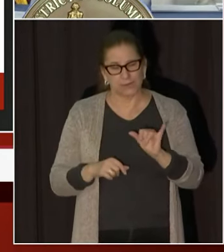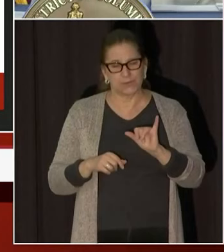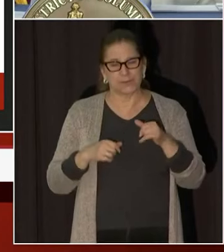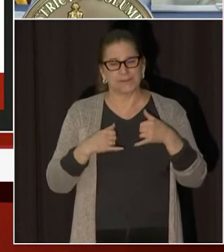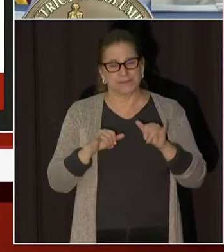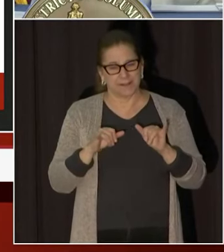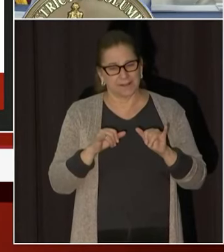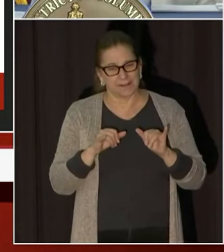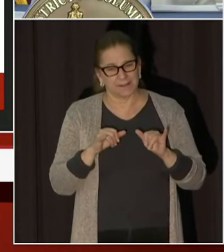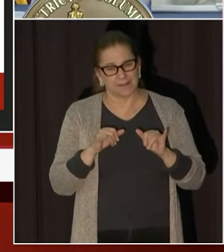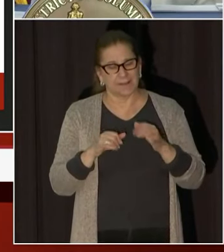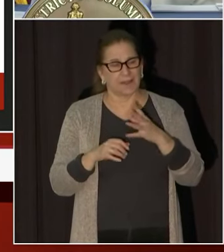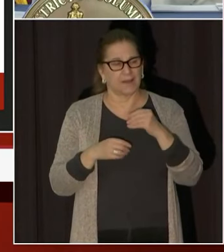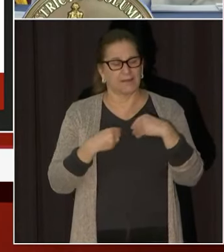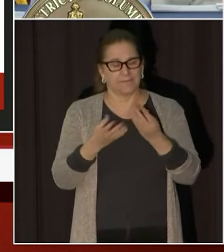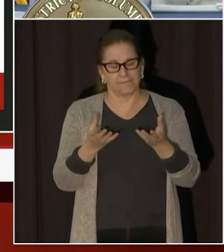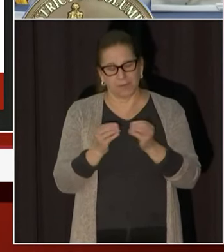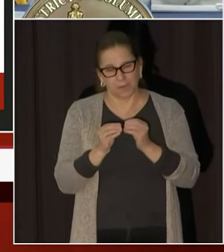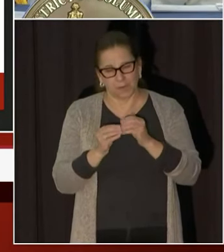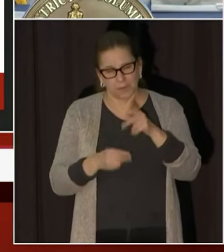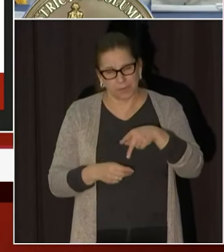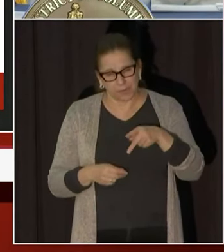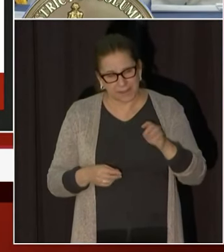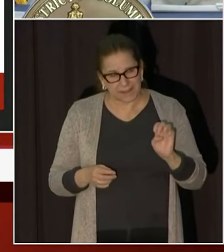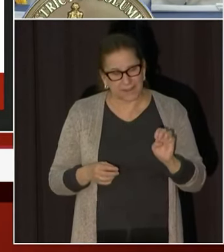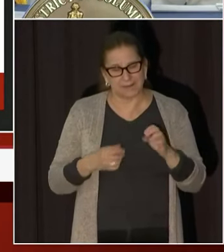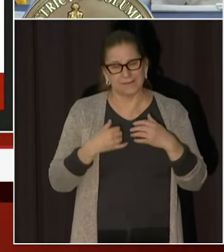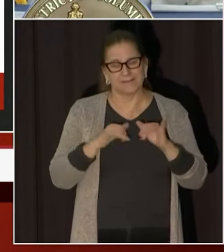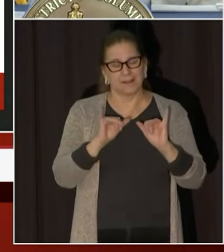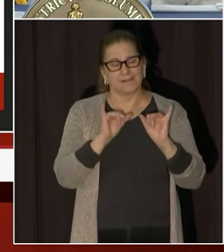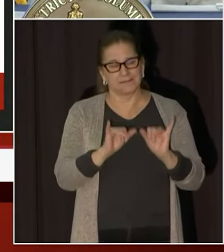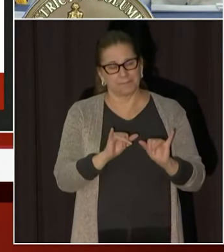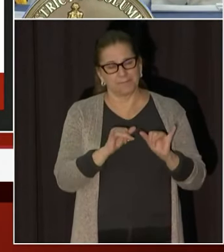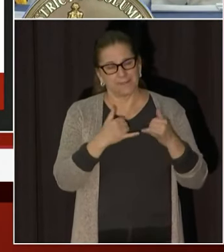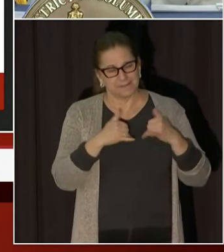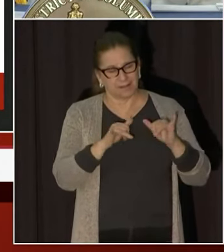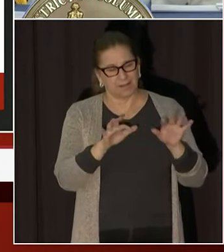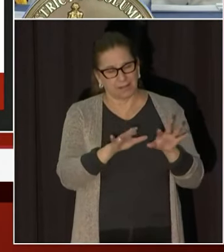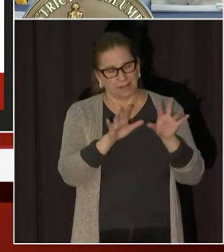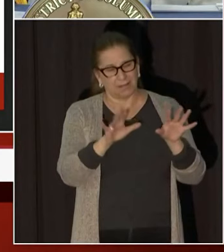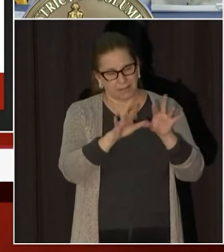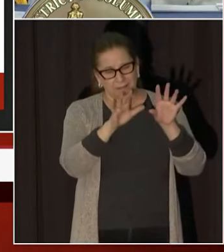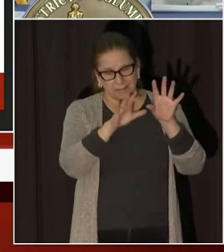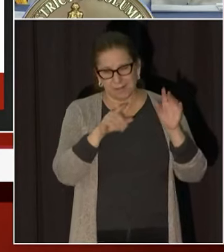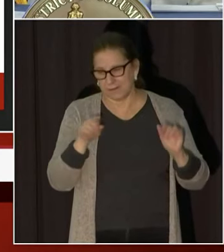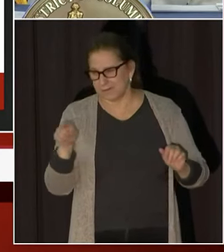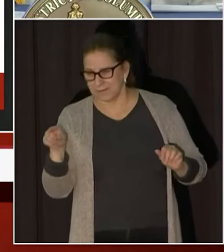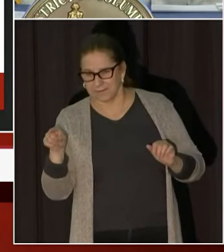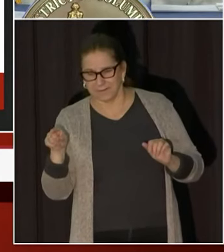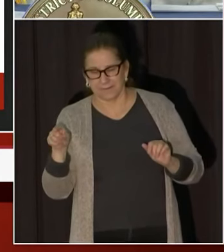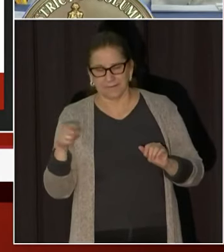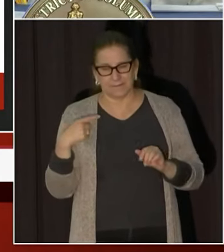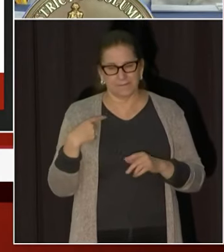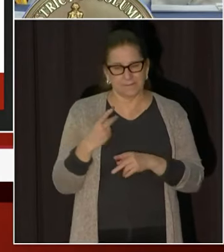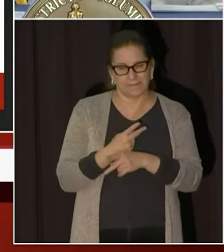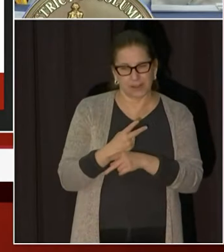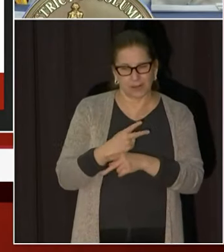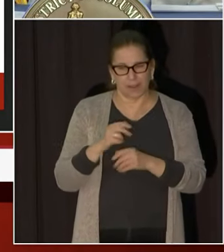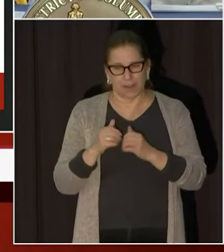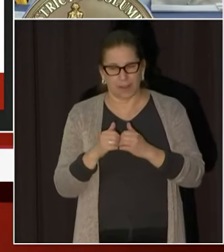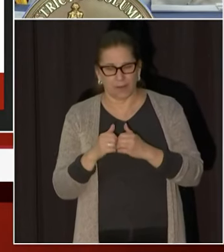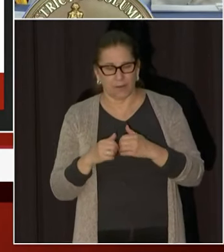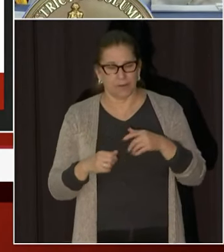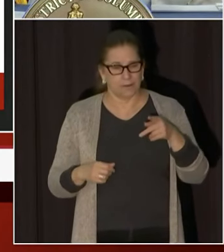we actually are seeing, and I think I mentioned the last time, domestic and international PPE supply lines opening